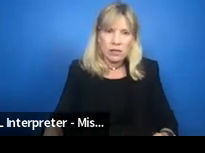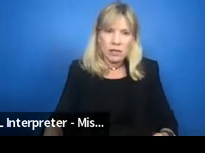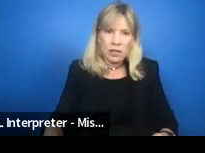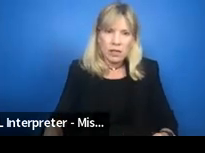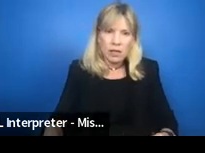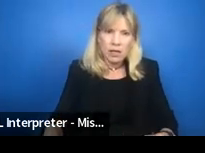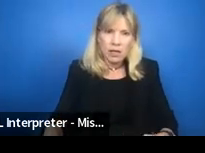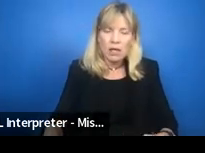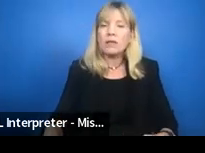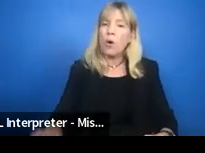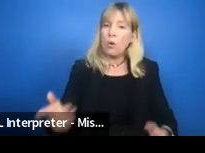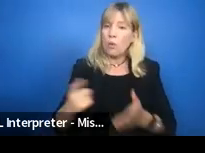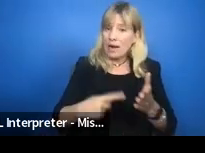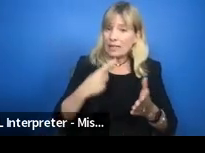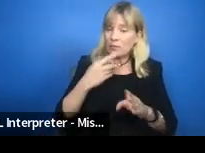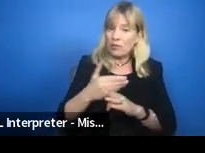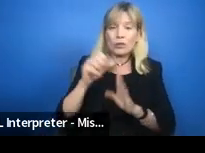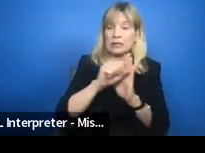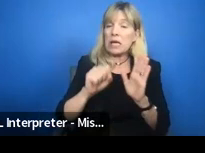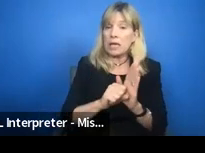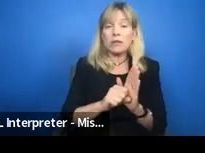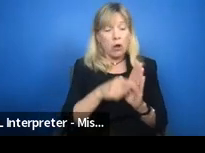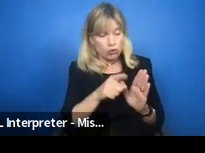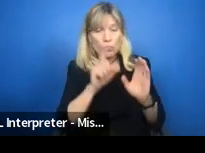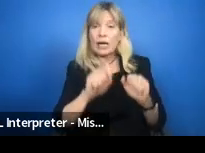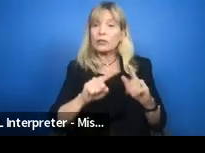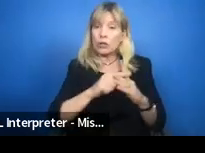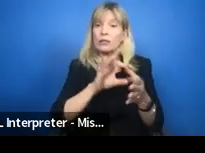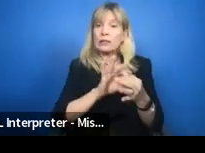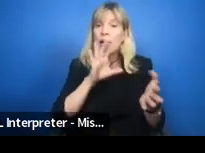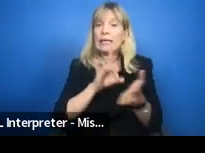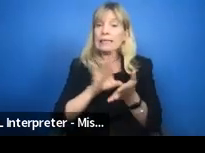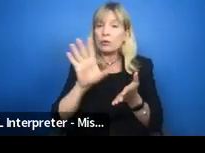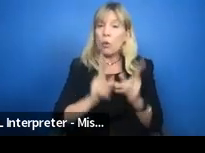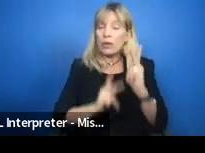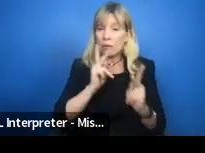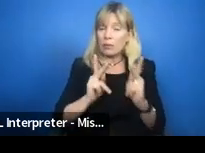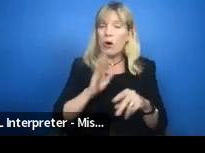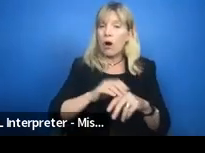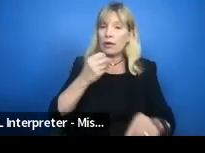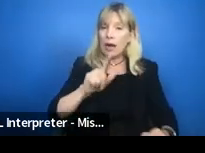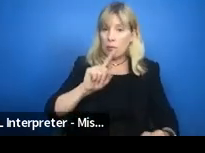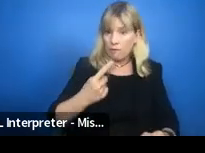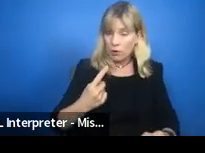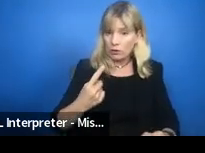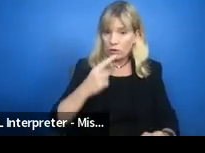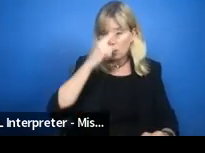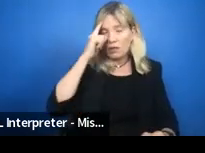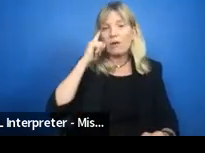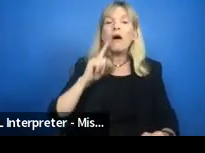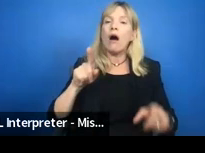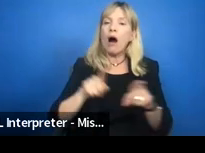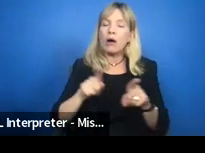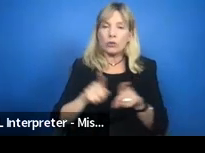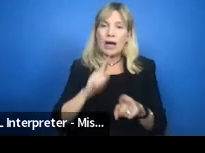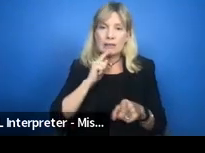Okay, so as I mentioned, states were allowed to begin disenrolling folks on April 1st. Also, as